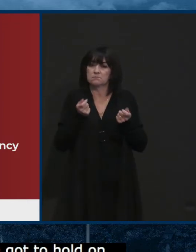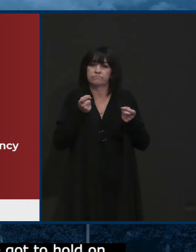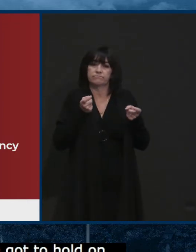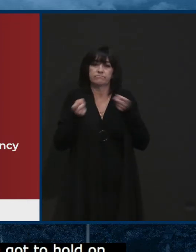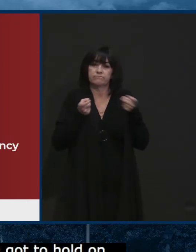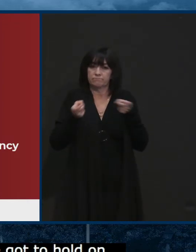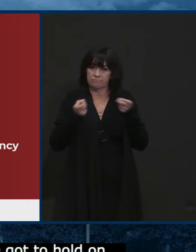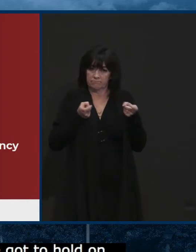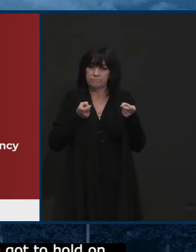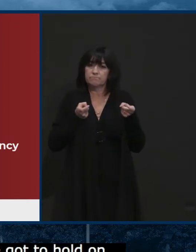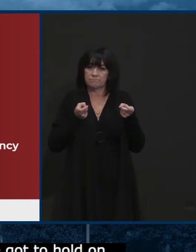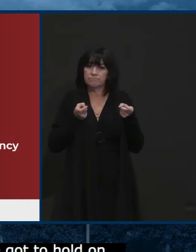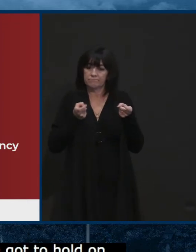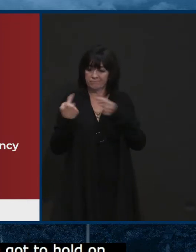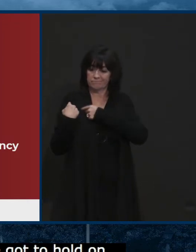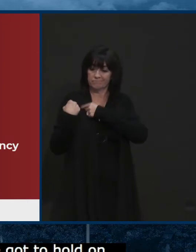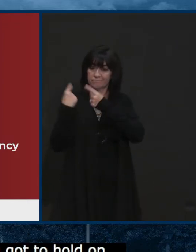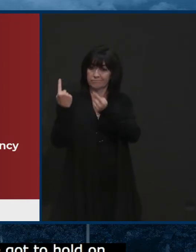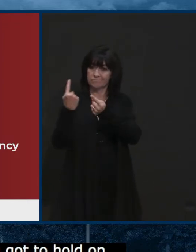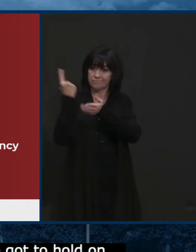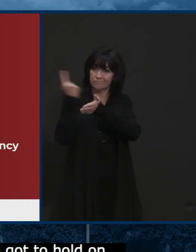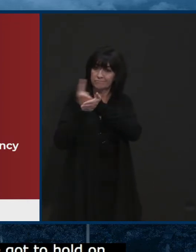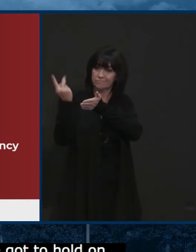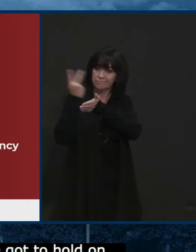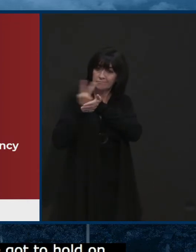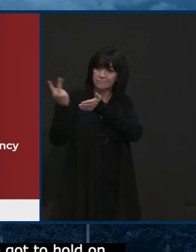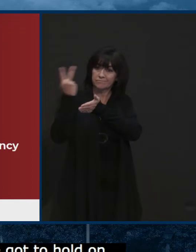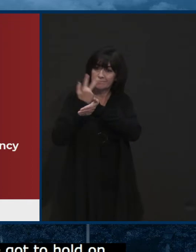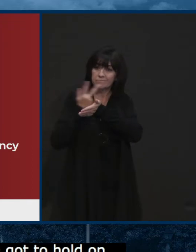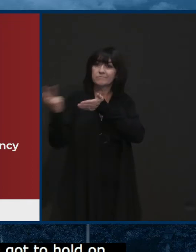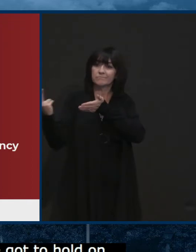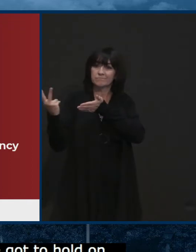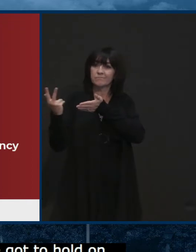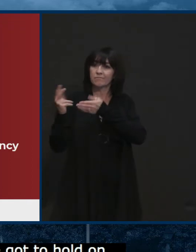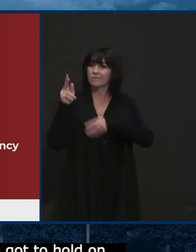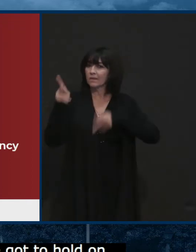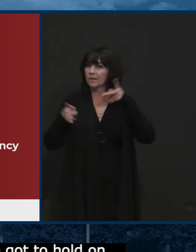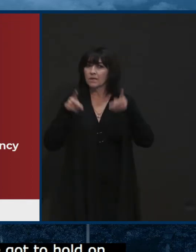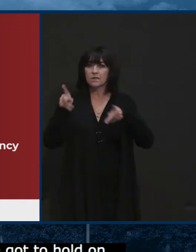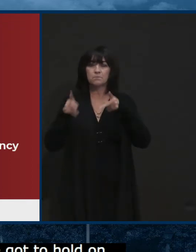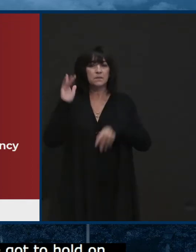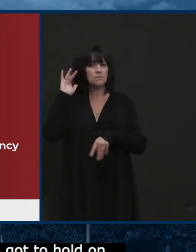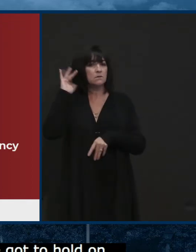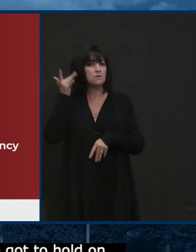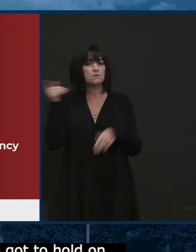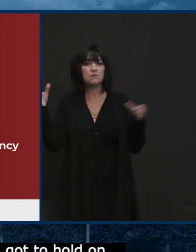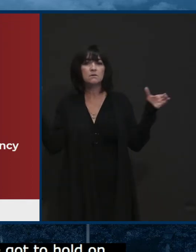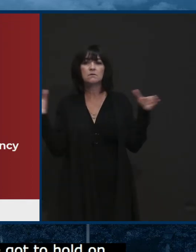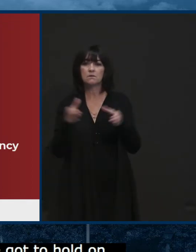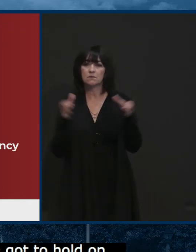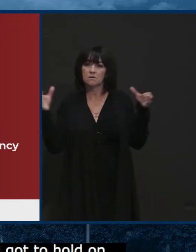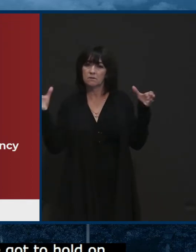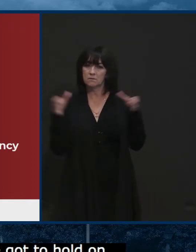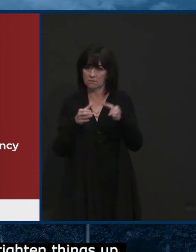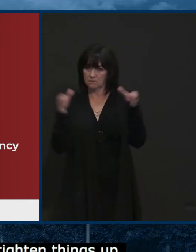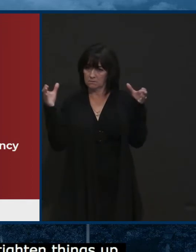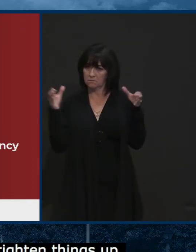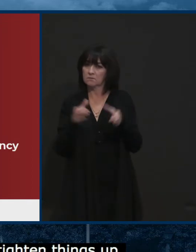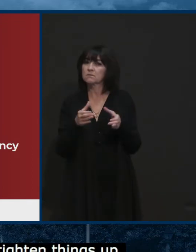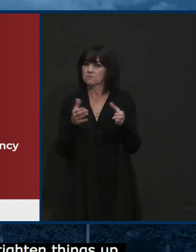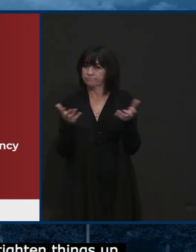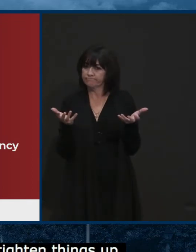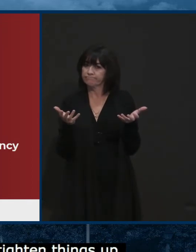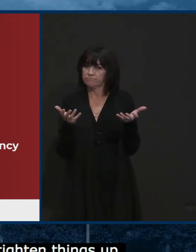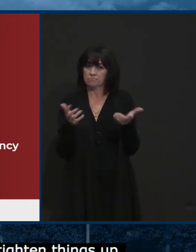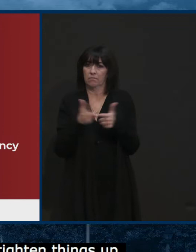for weeks about the informal social settings and gatherings, which is where the virus is most insidious